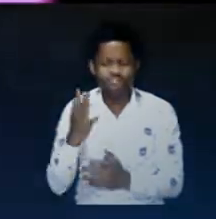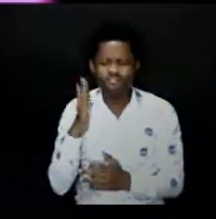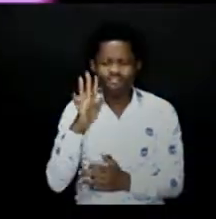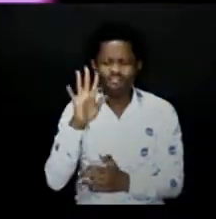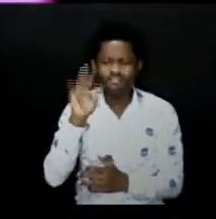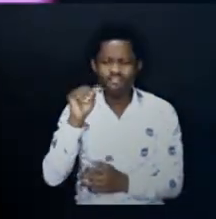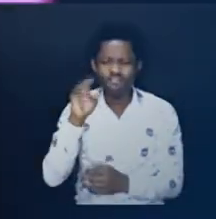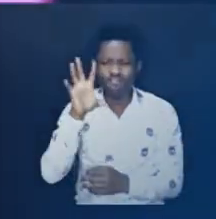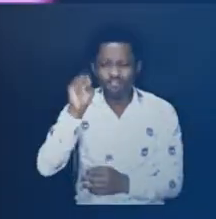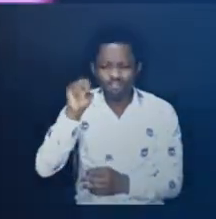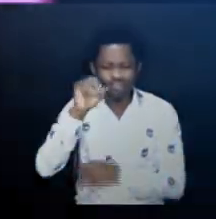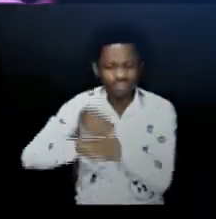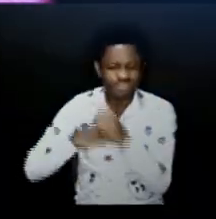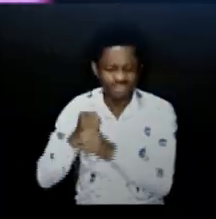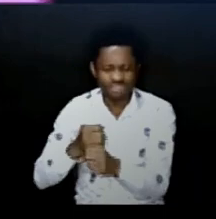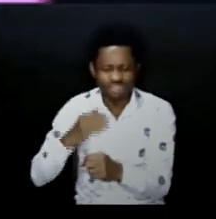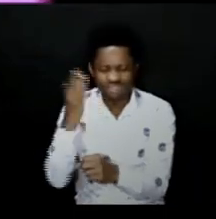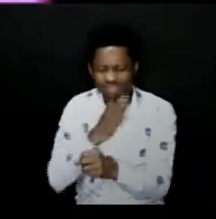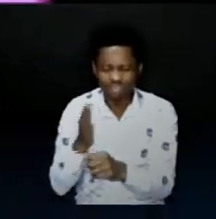throne.